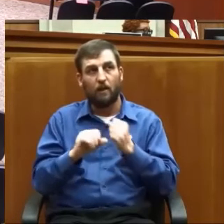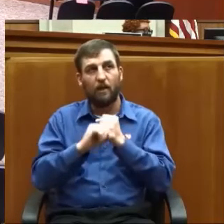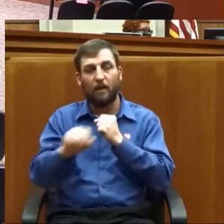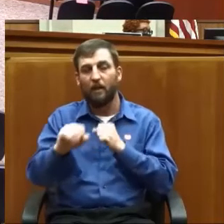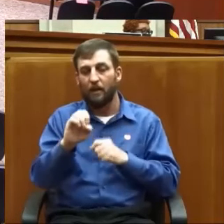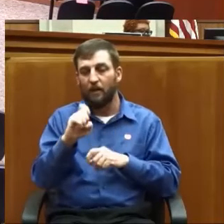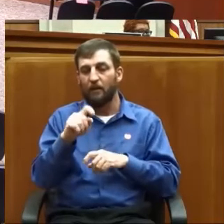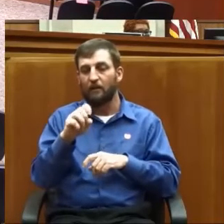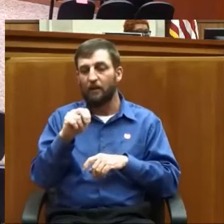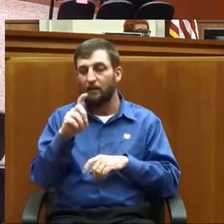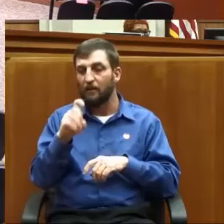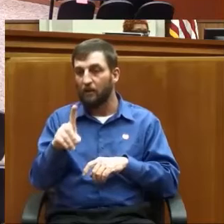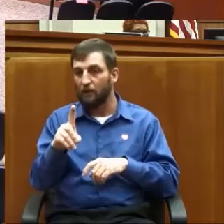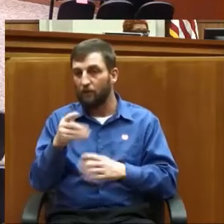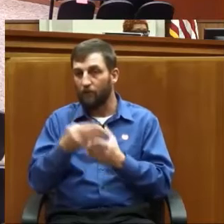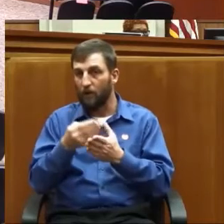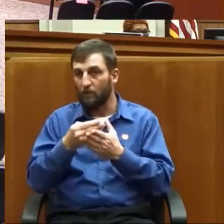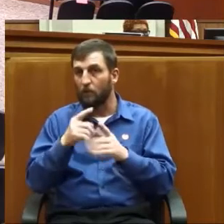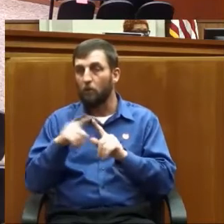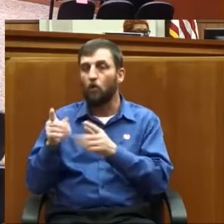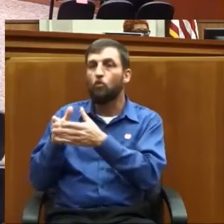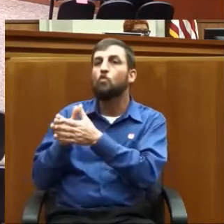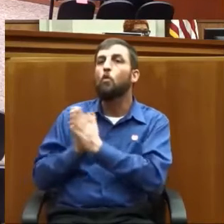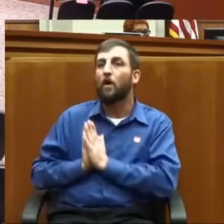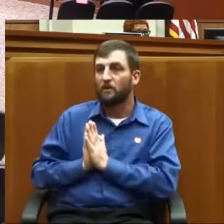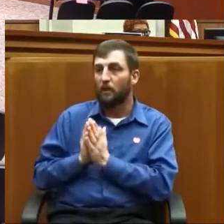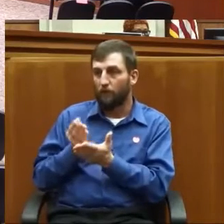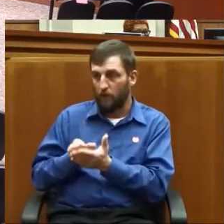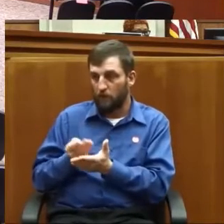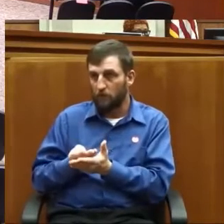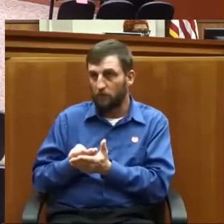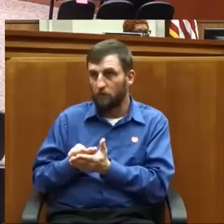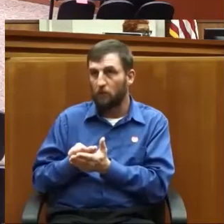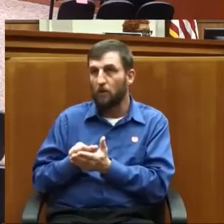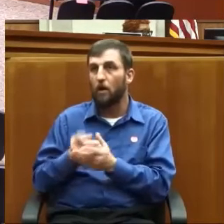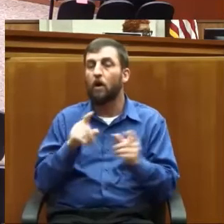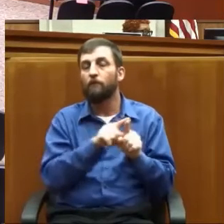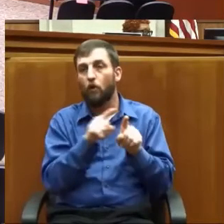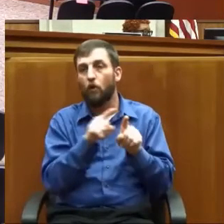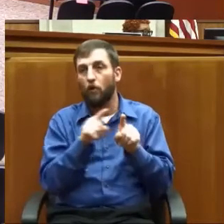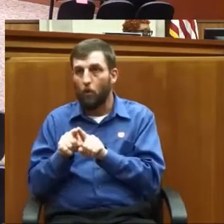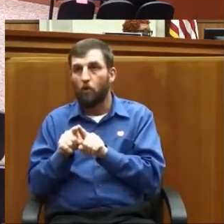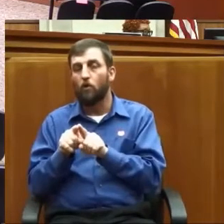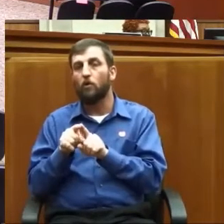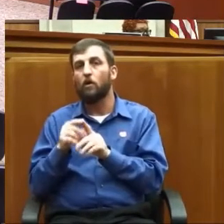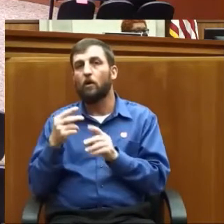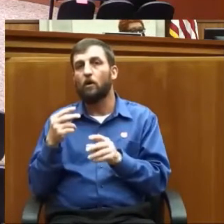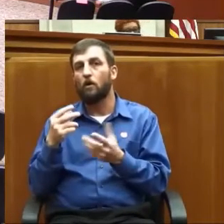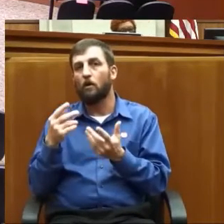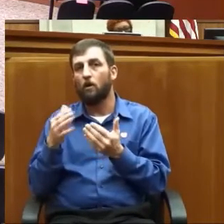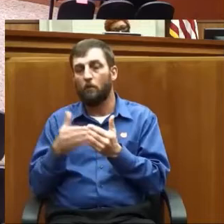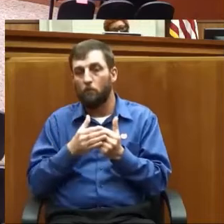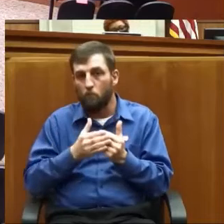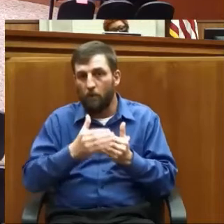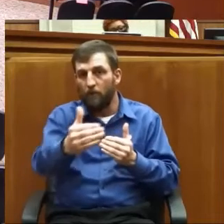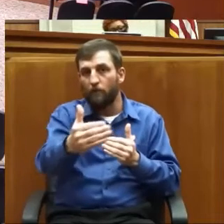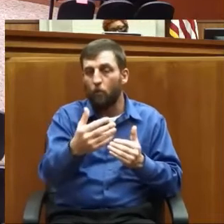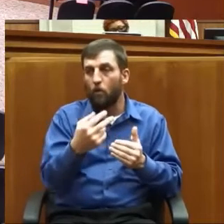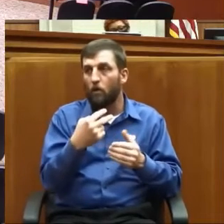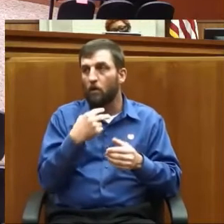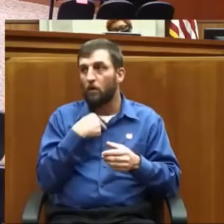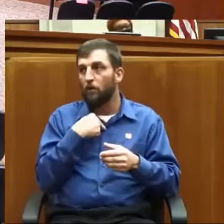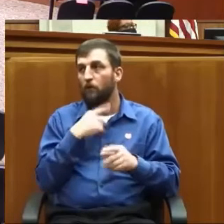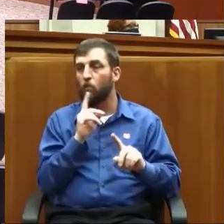expended funds, but requested funds. And furthermore, you also have, moving forward,